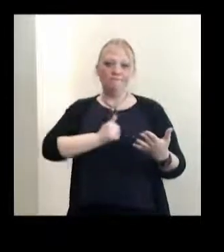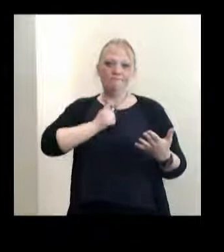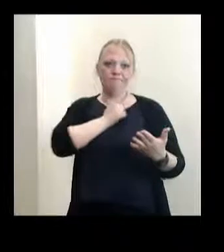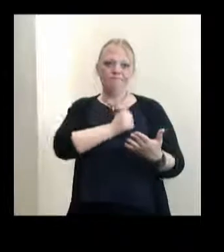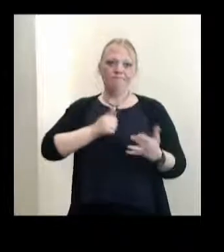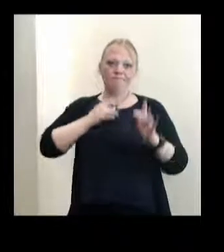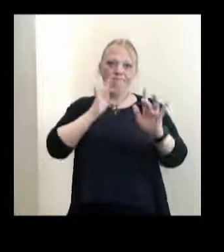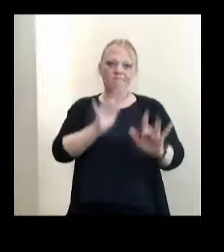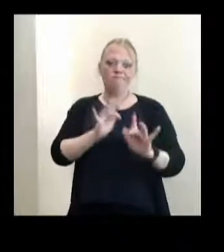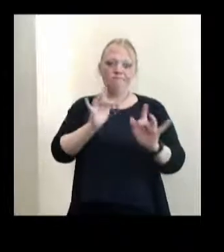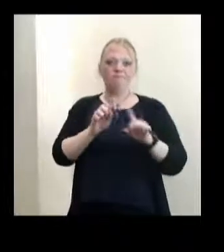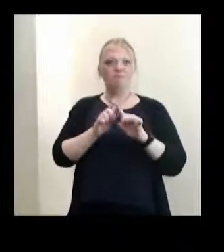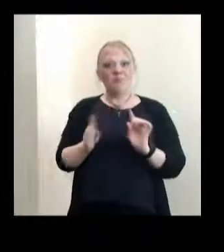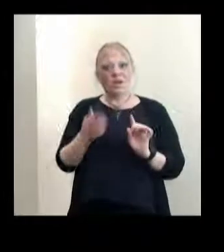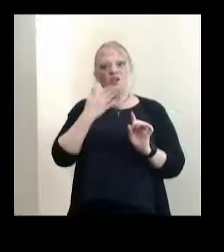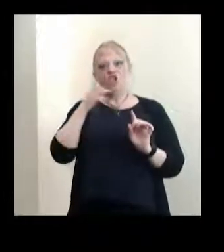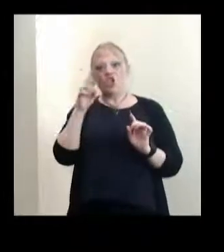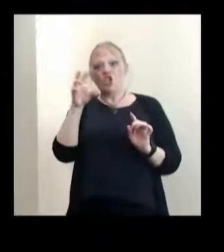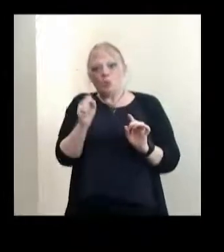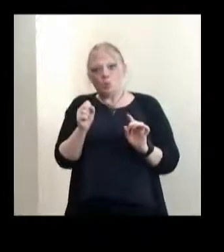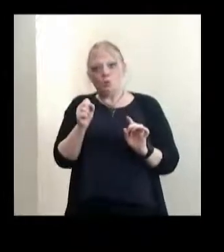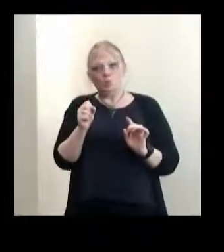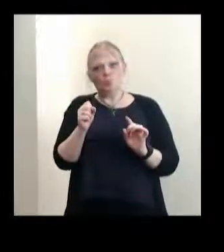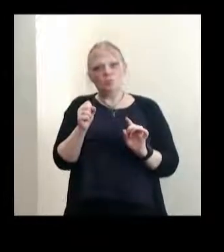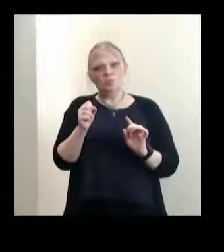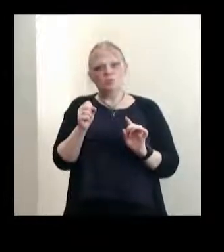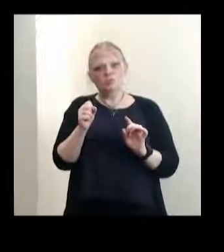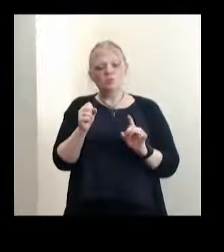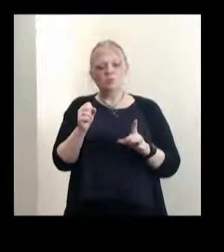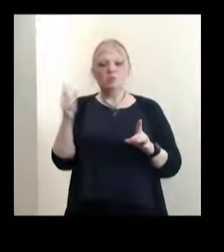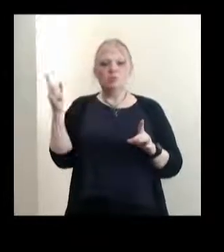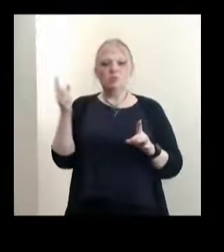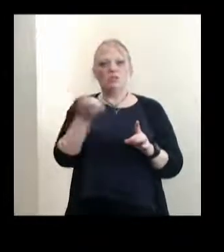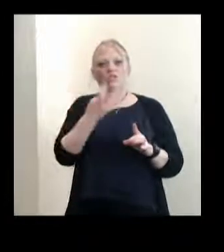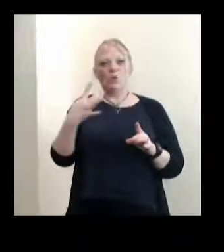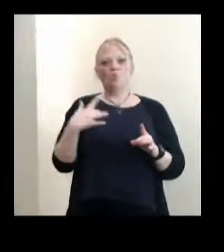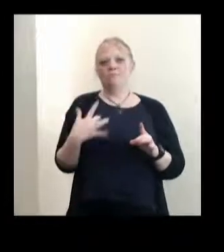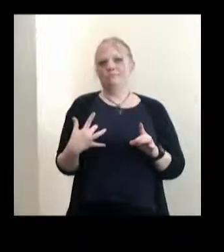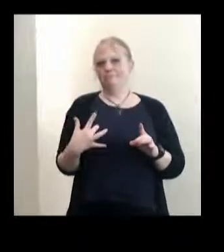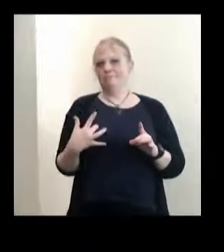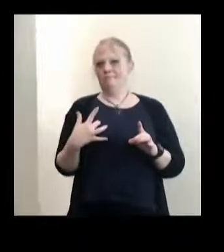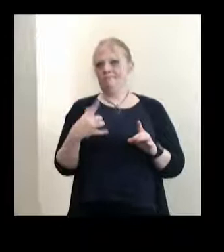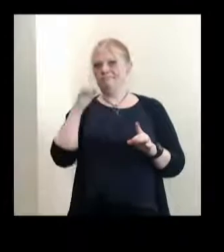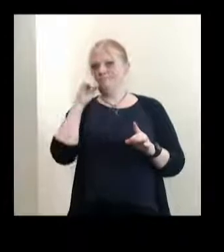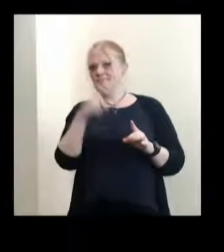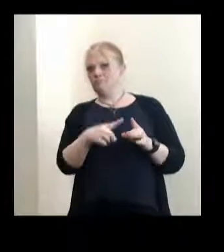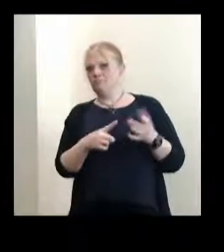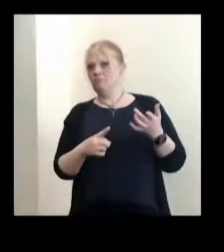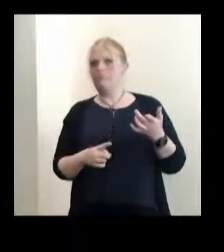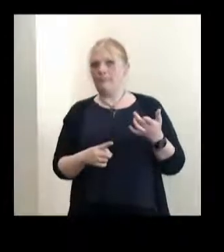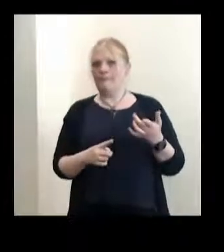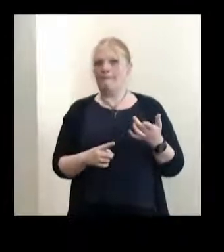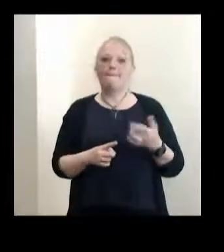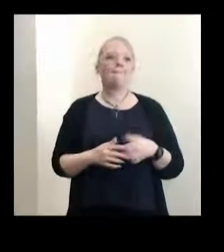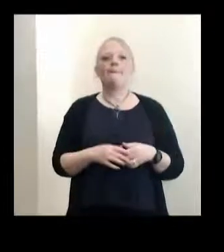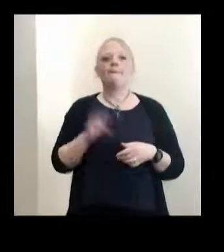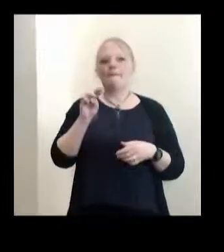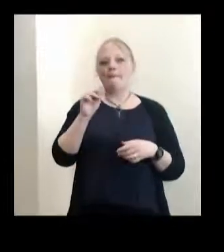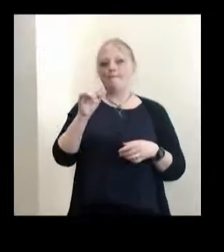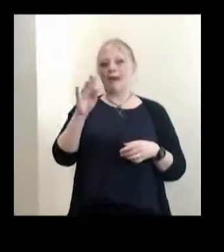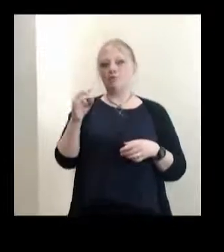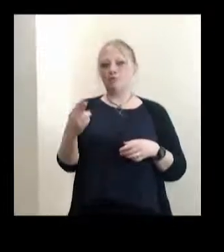there is some good news in this chart. First of all, there are a couple trends that we want to note as